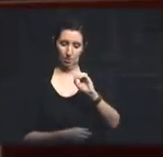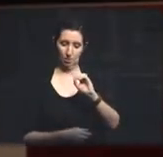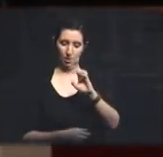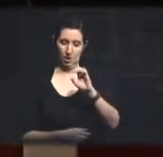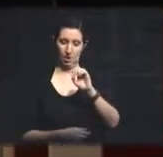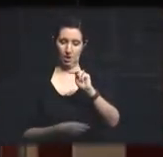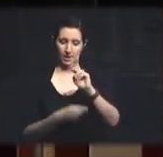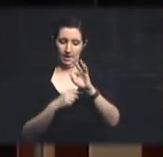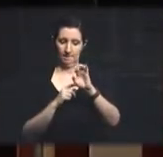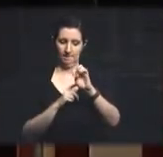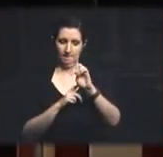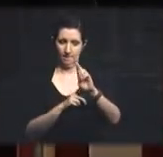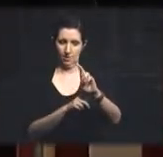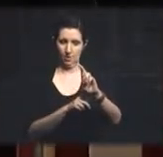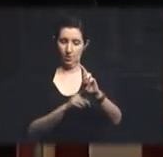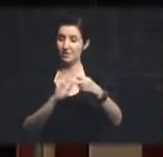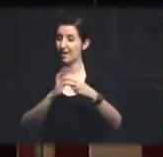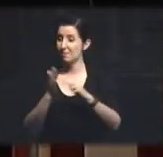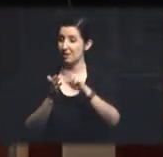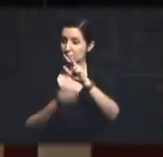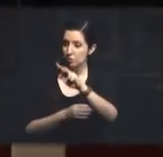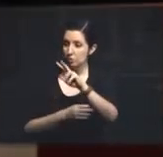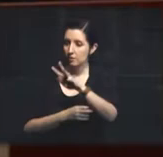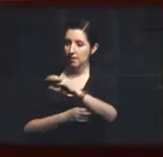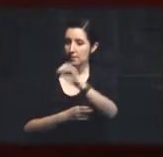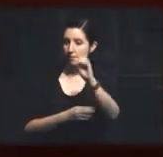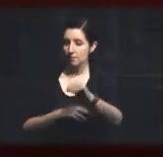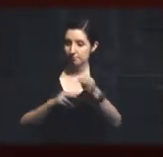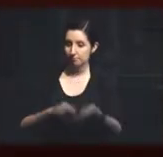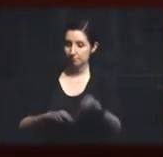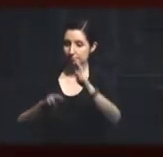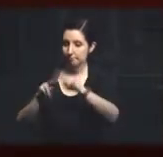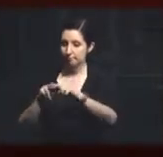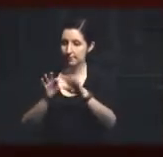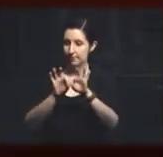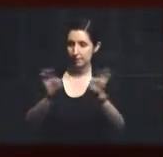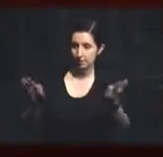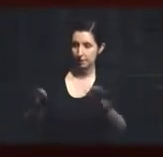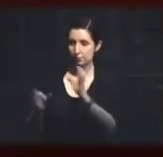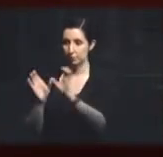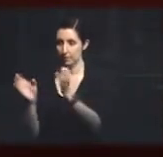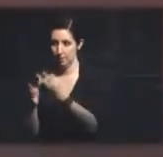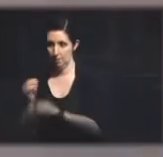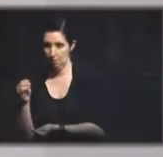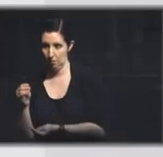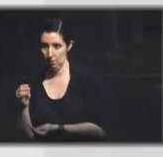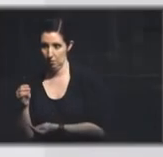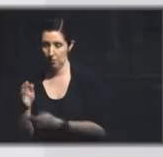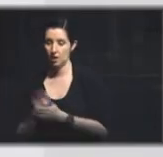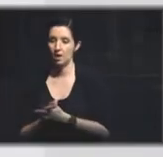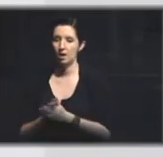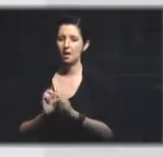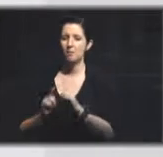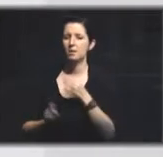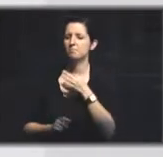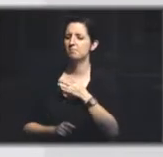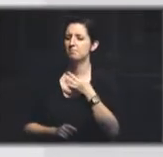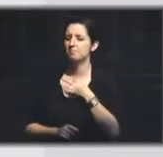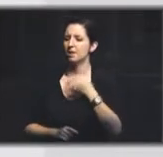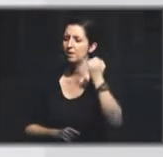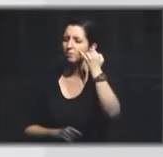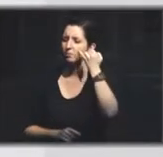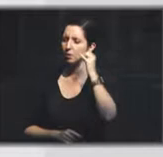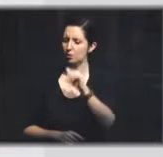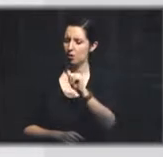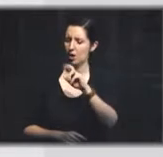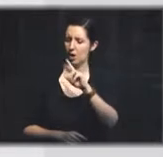for a 35% increase in degrees and certificates awarded. But I was curious about this. So, well, what if we pulled that out?